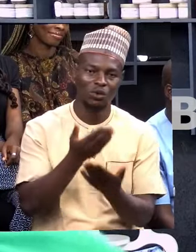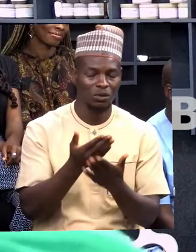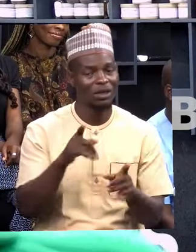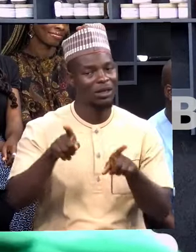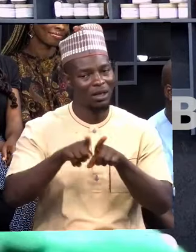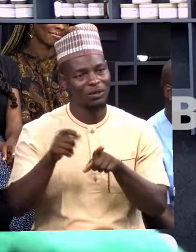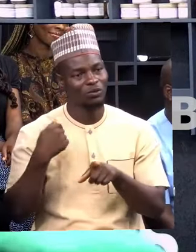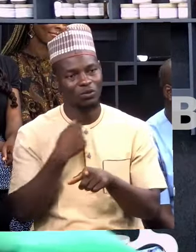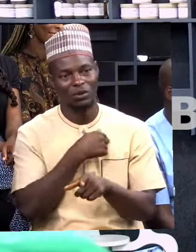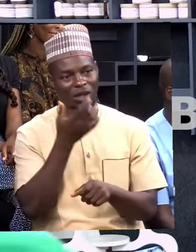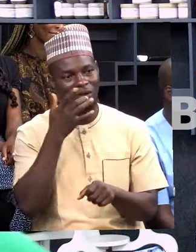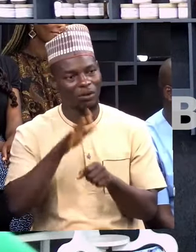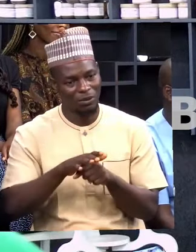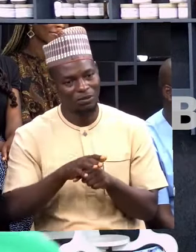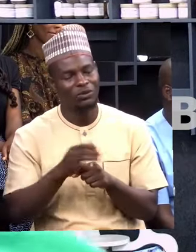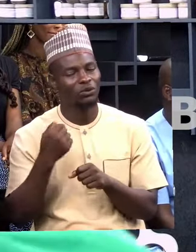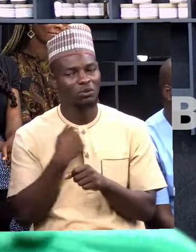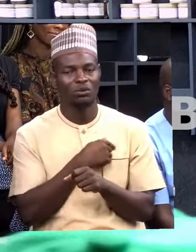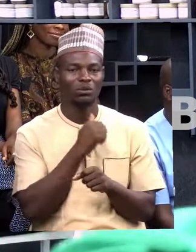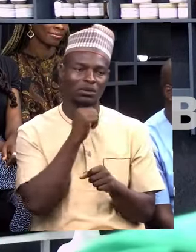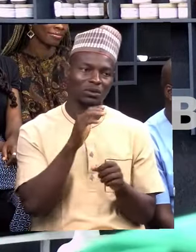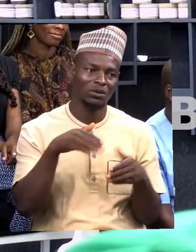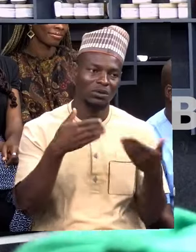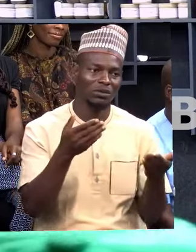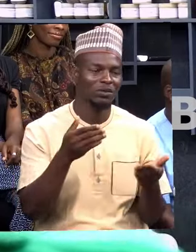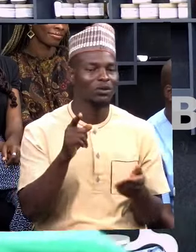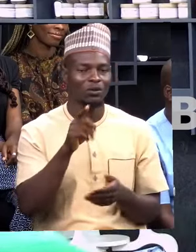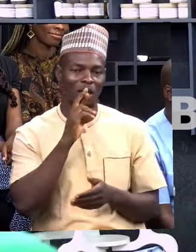promise. Make we do one like that. Thank you. Because you not my OD.